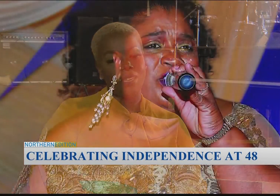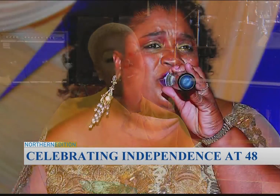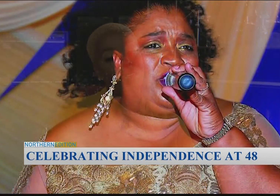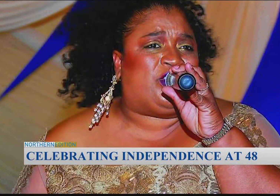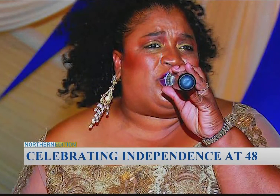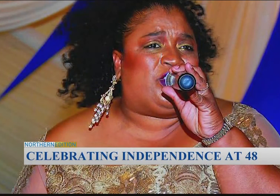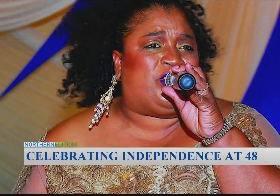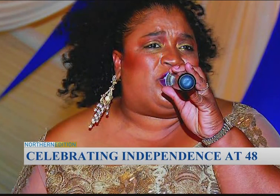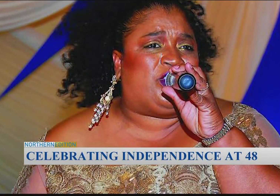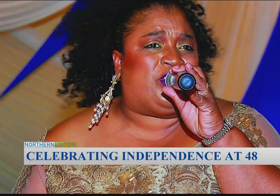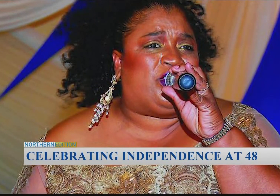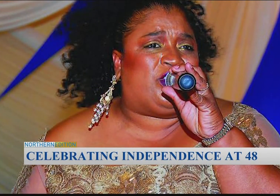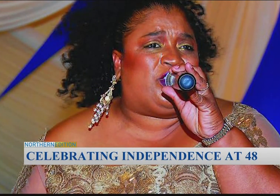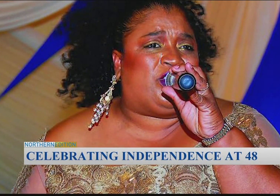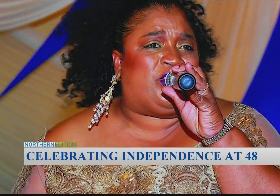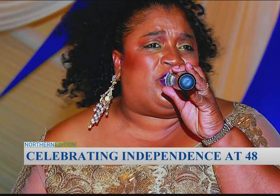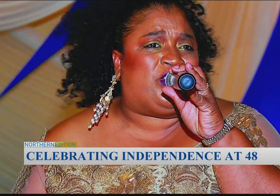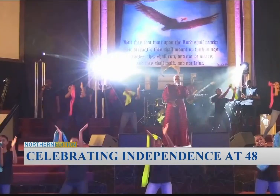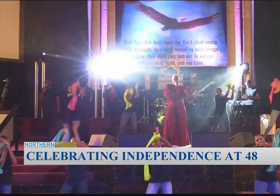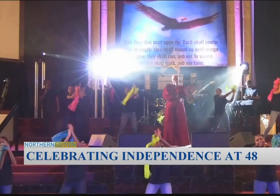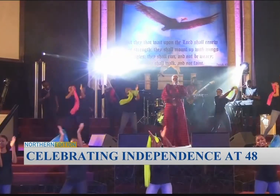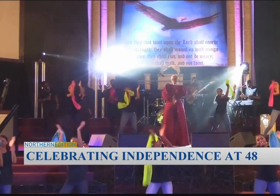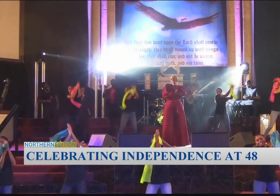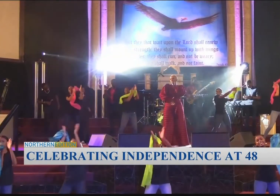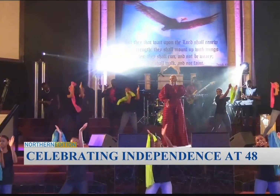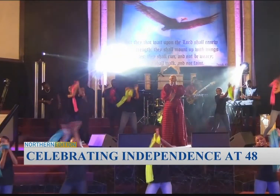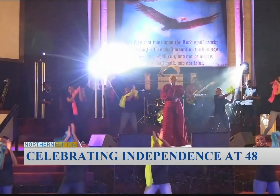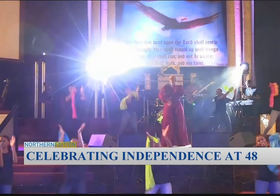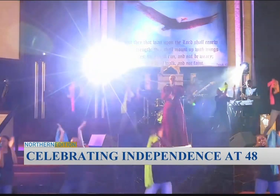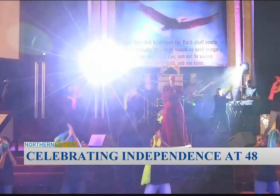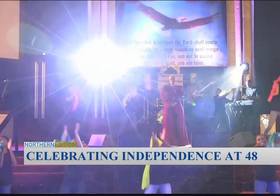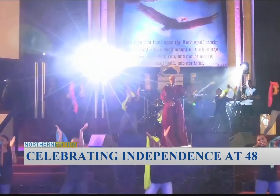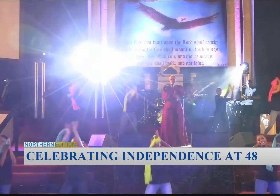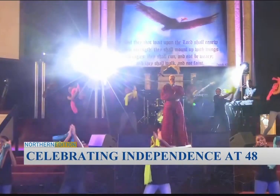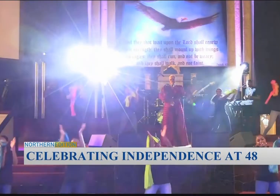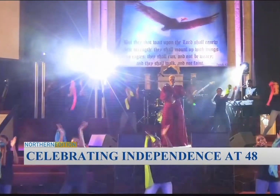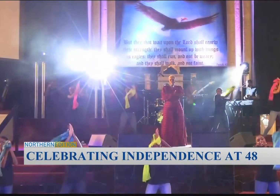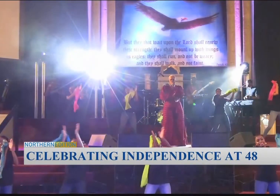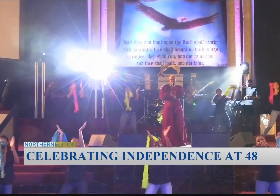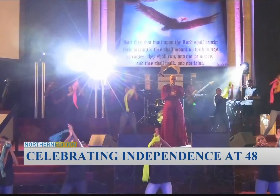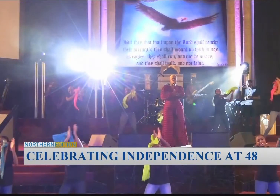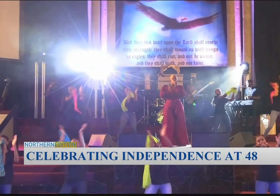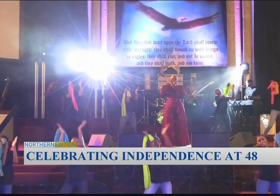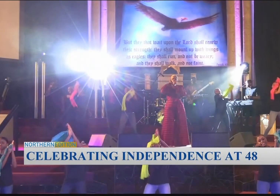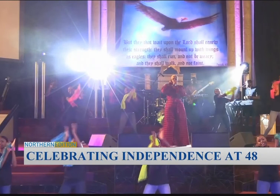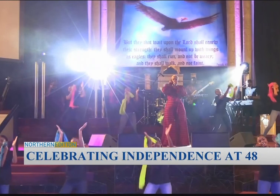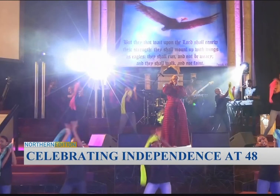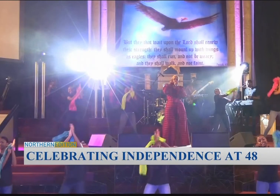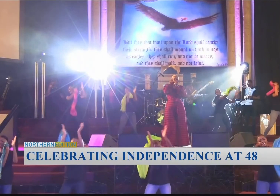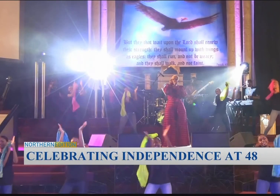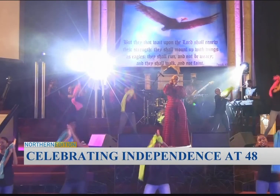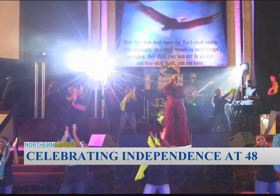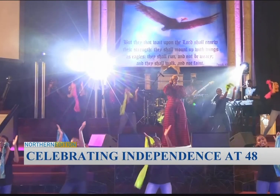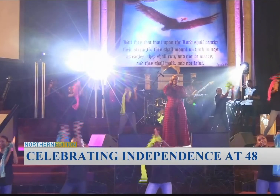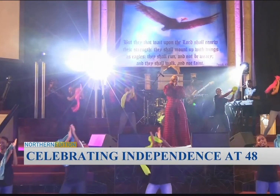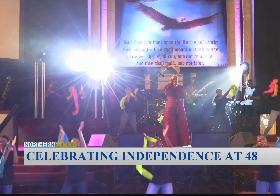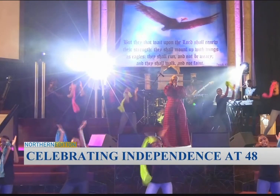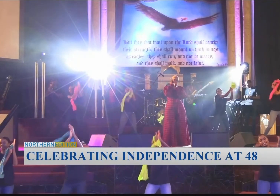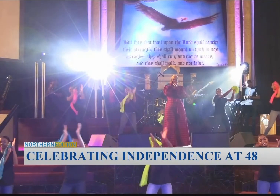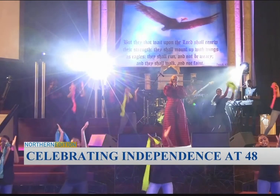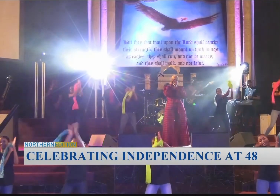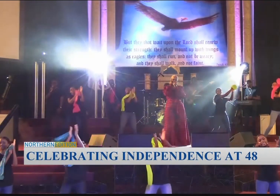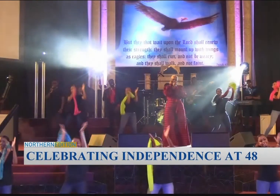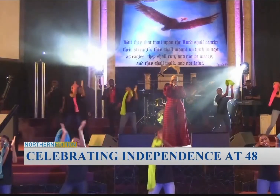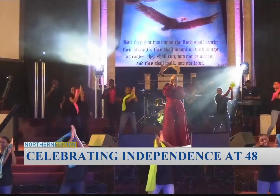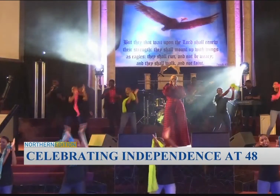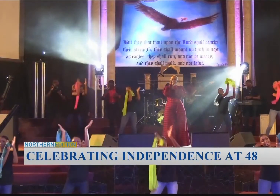the late, great Therese Hepburn. Thurston proudly embraces the Bahamian culture, and it can be heard in her rake and scrape gospel